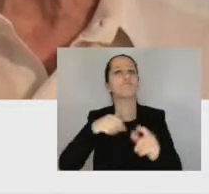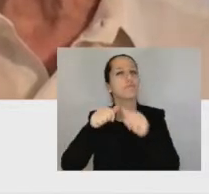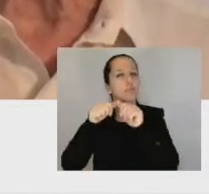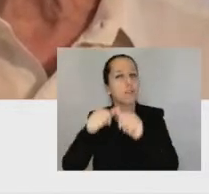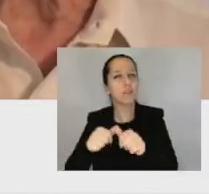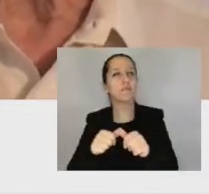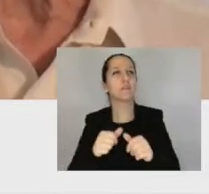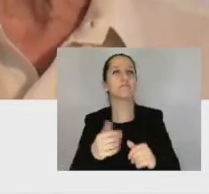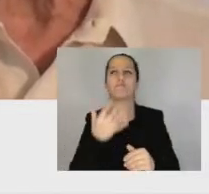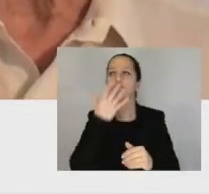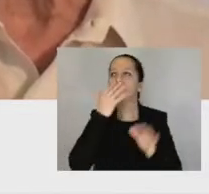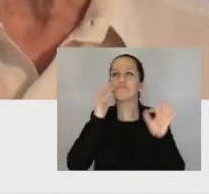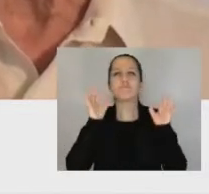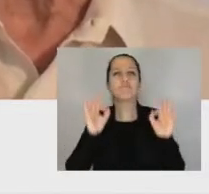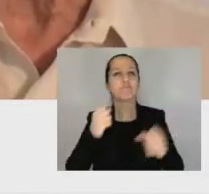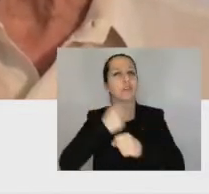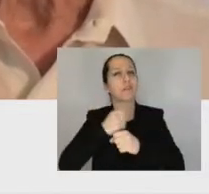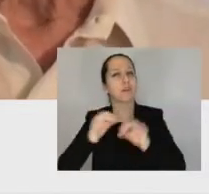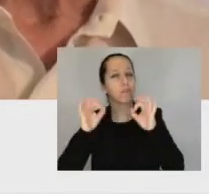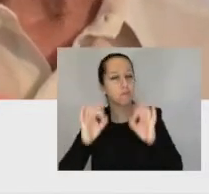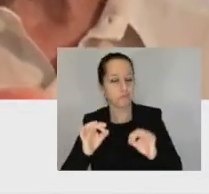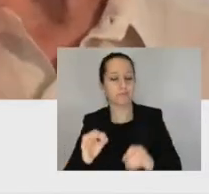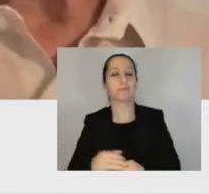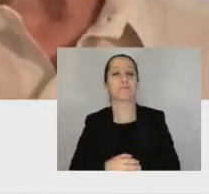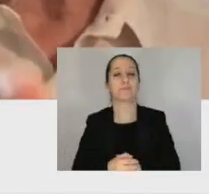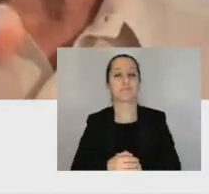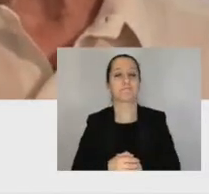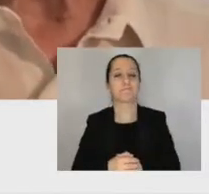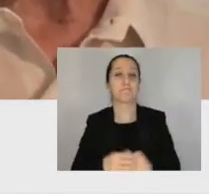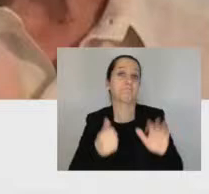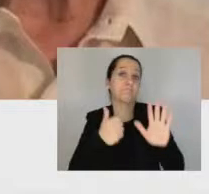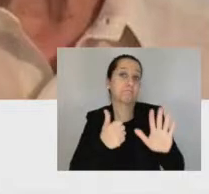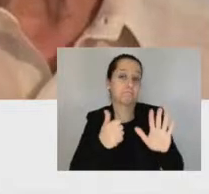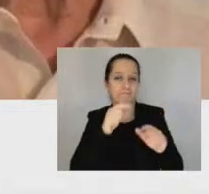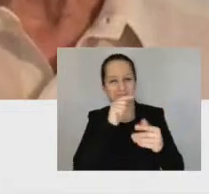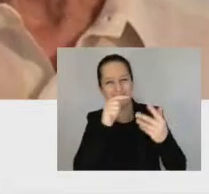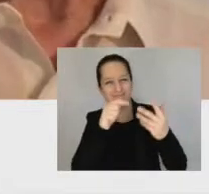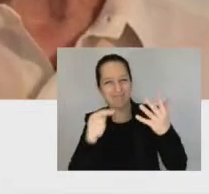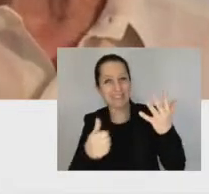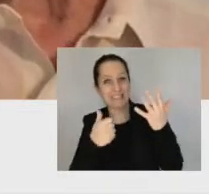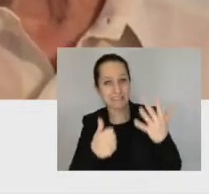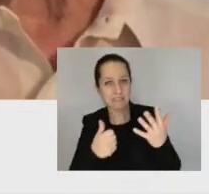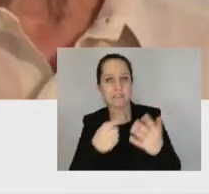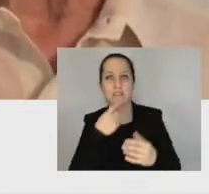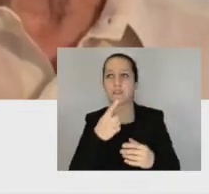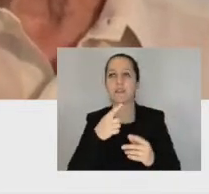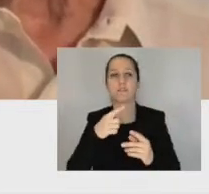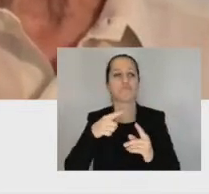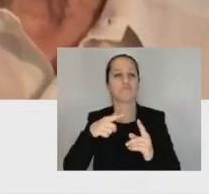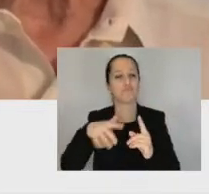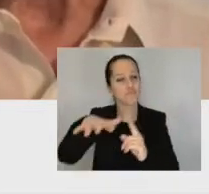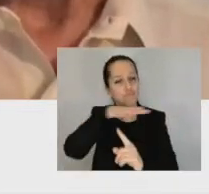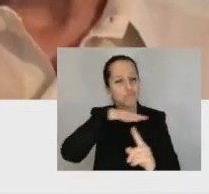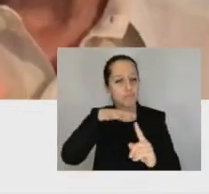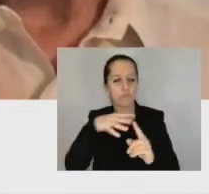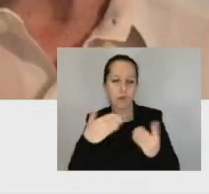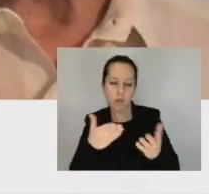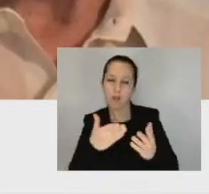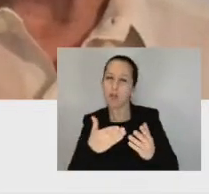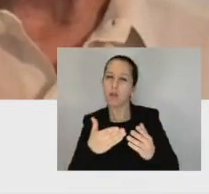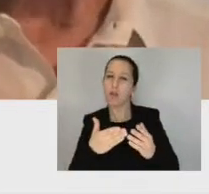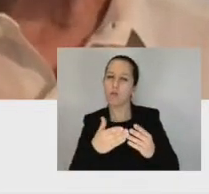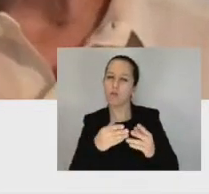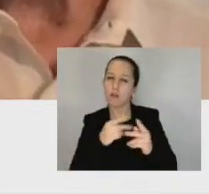social determinants approach to prevention. So these places have taken those 6